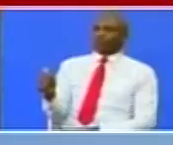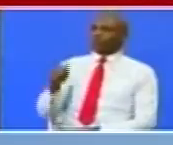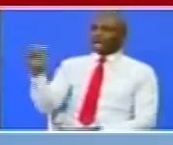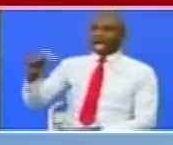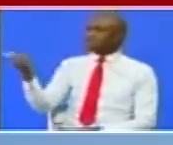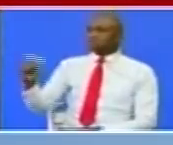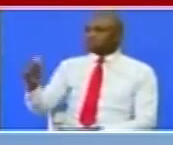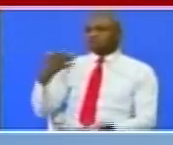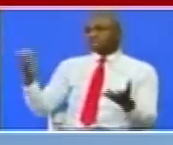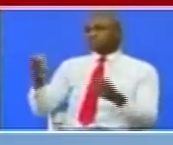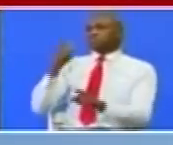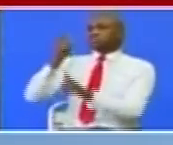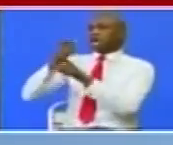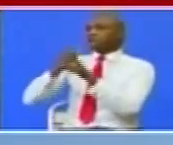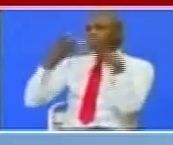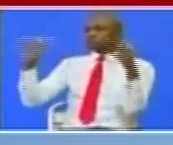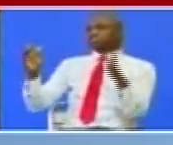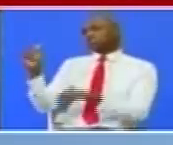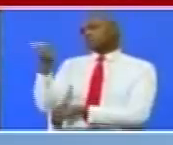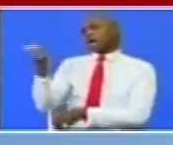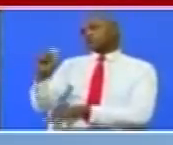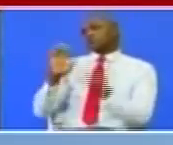Bado, maybe until the end of the term.